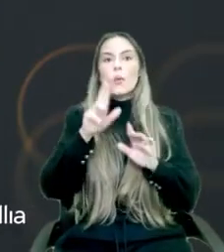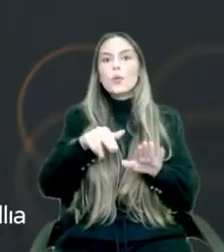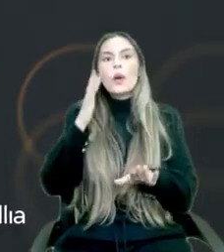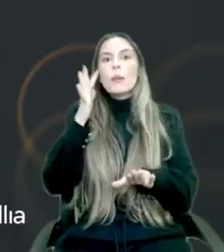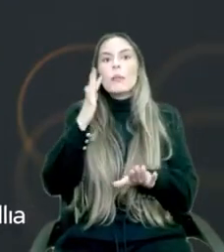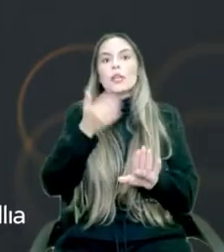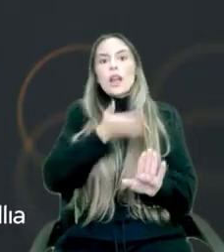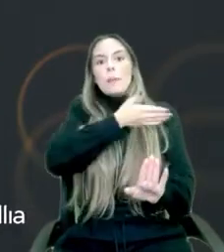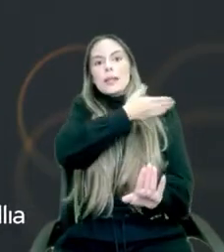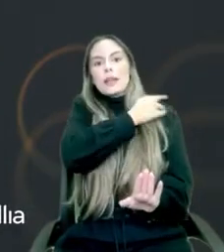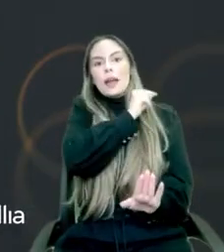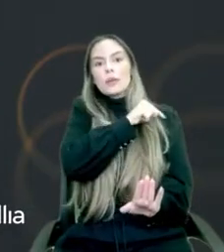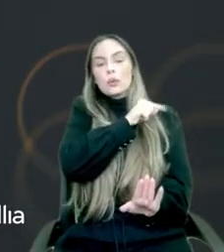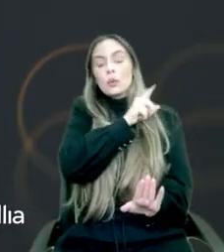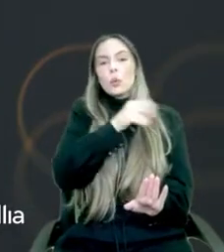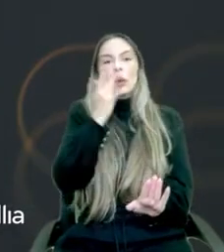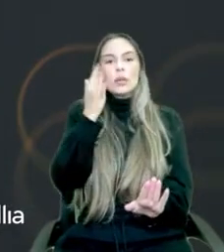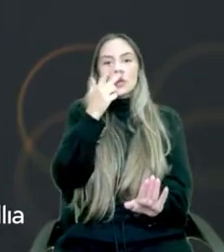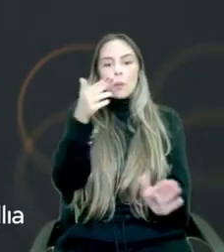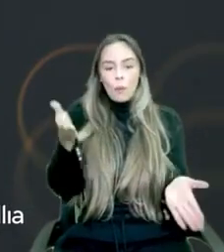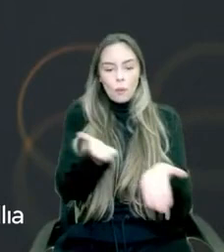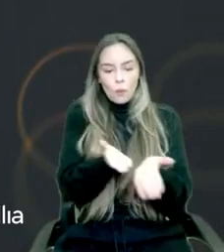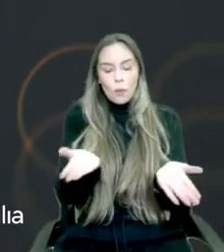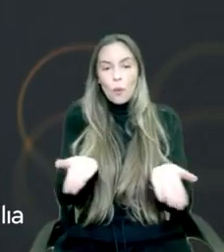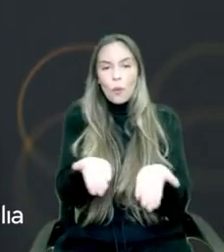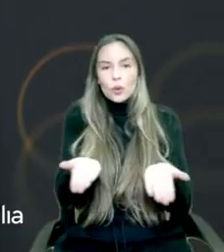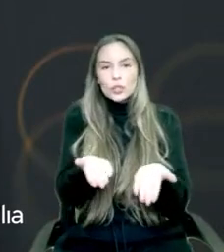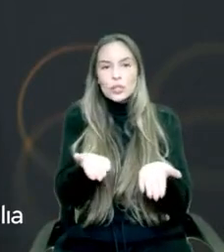framed that kind of a use case at the time.